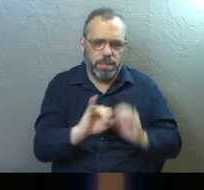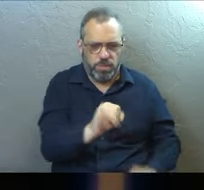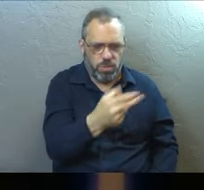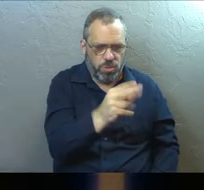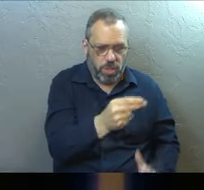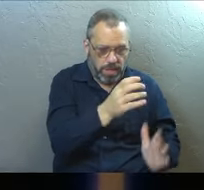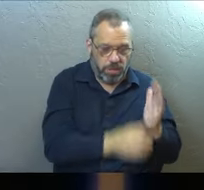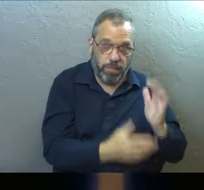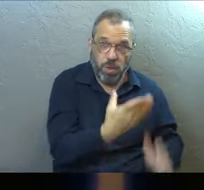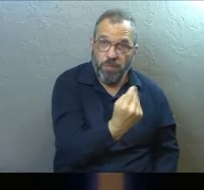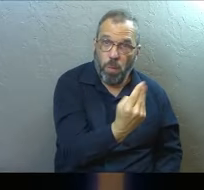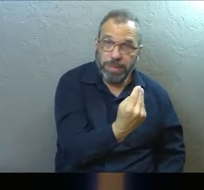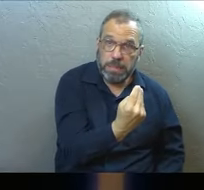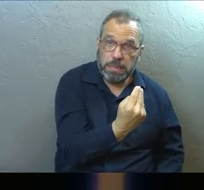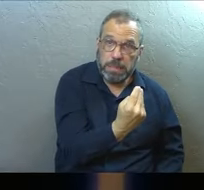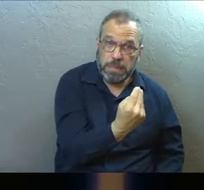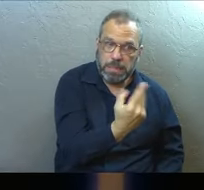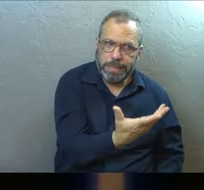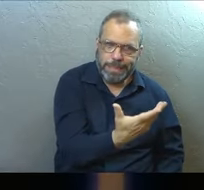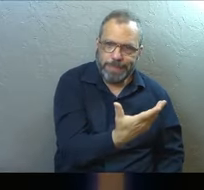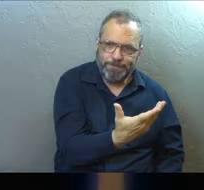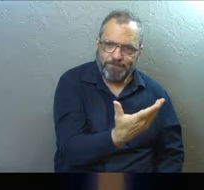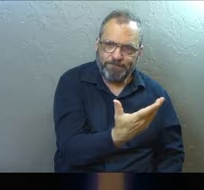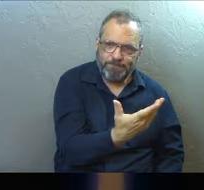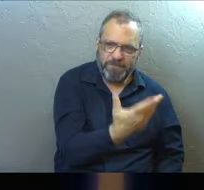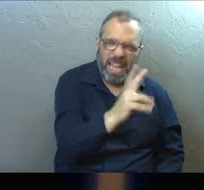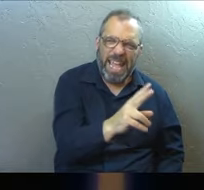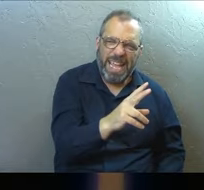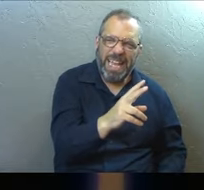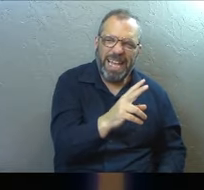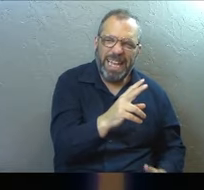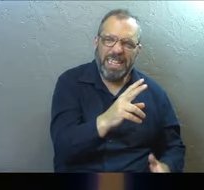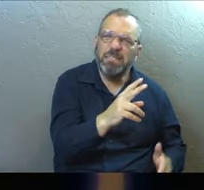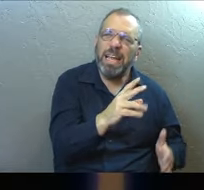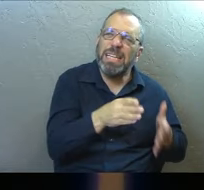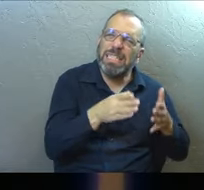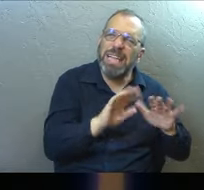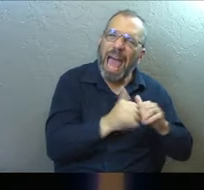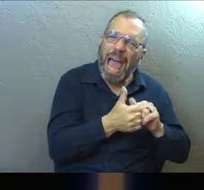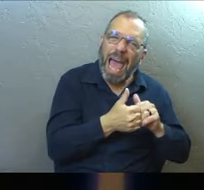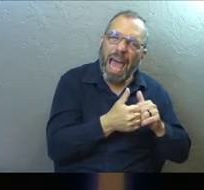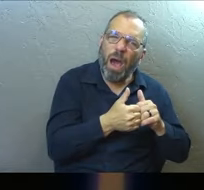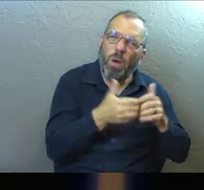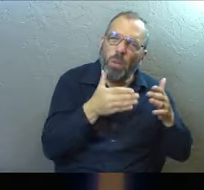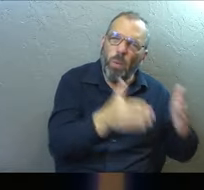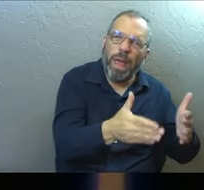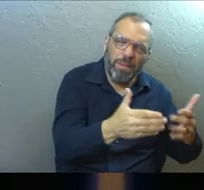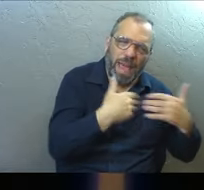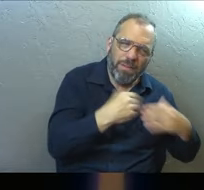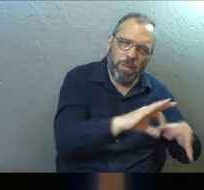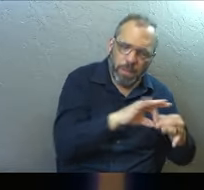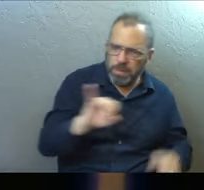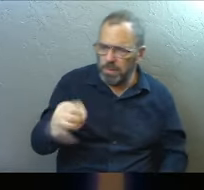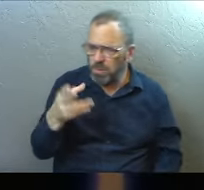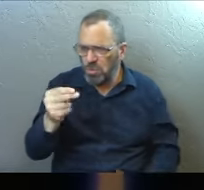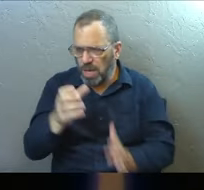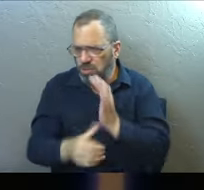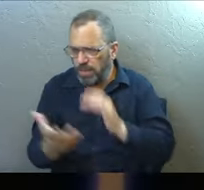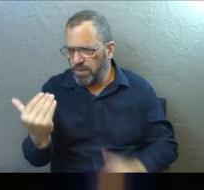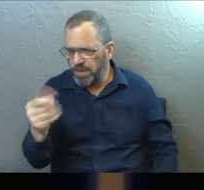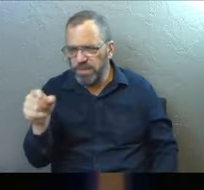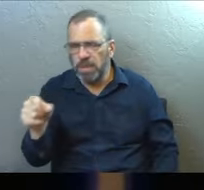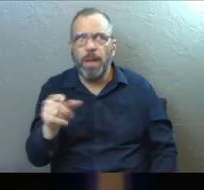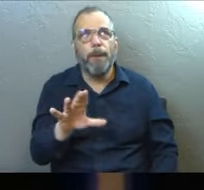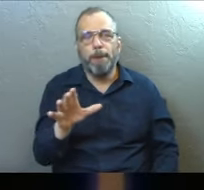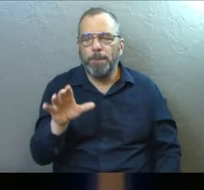John 14 is sort of the means by which we can have that relationship. Amen. That's the means, okay? And then John 15 is then,